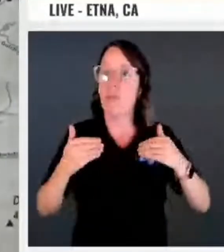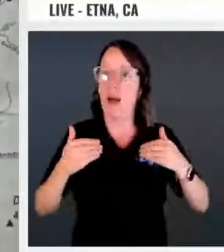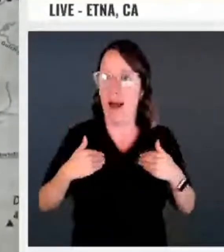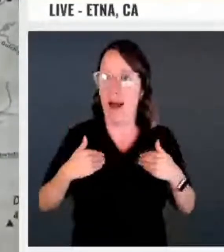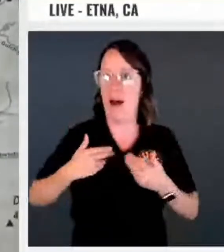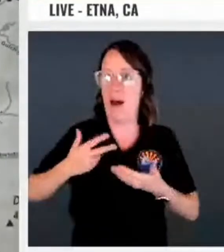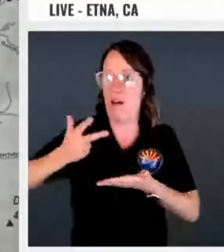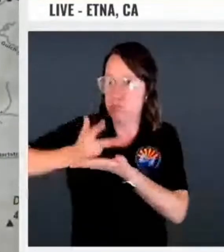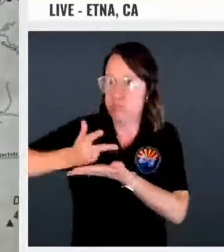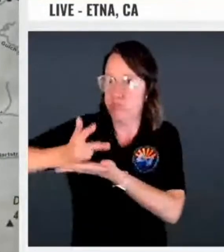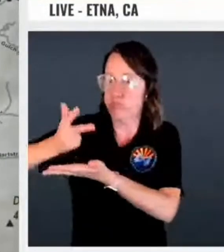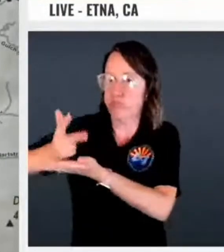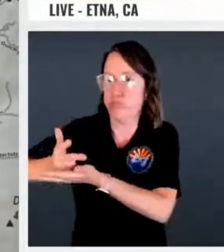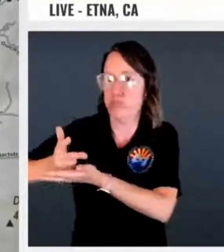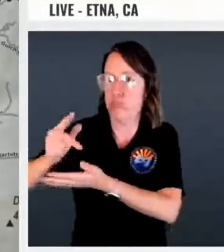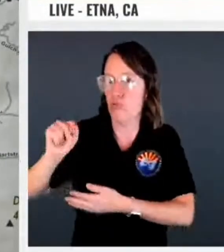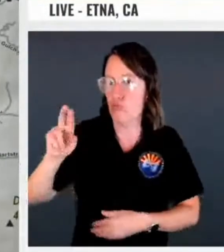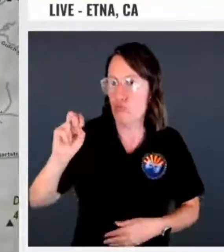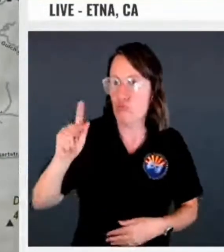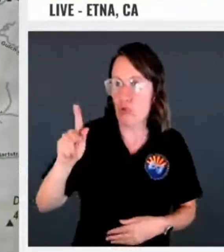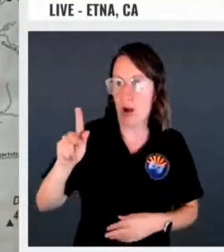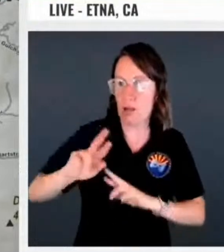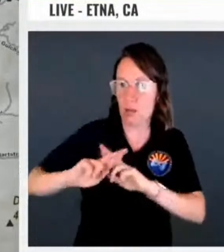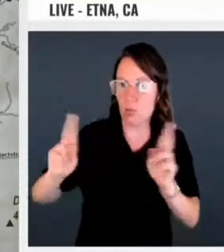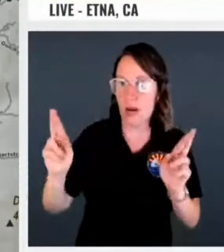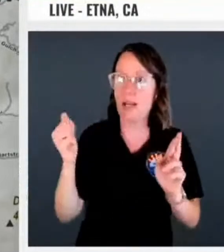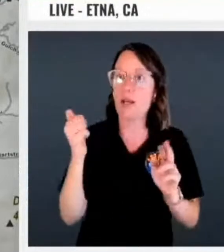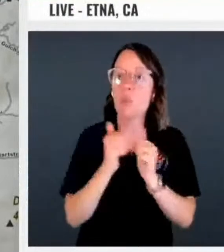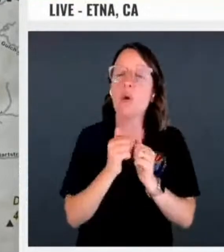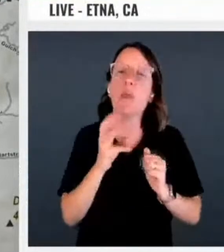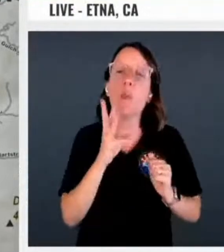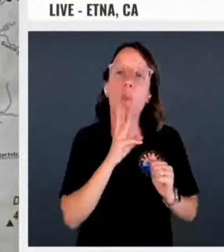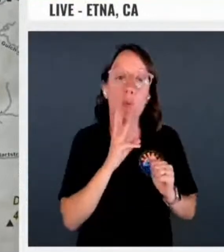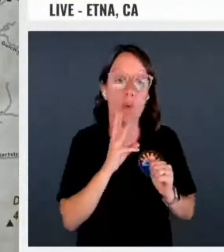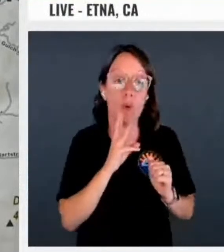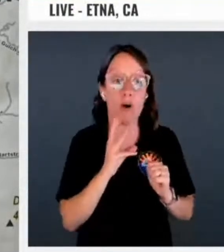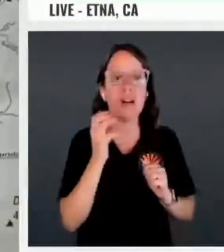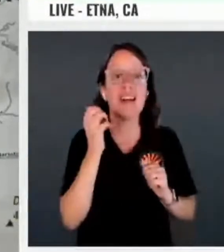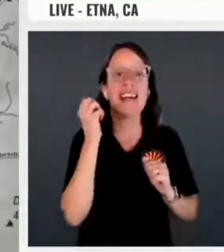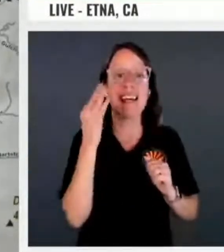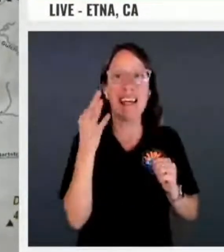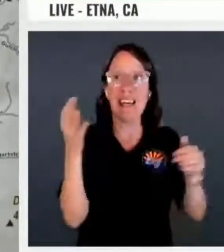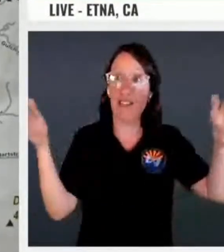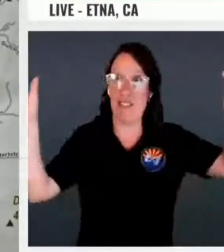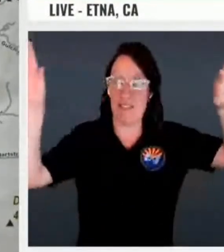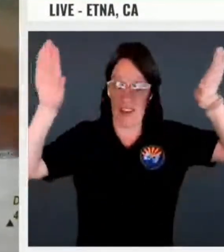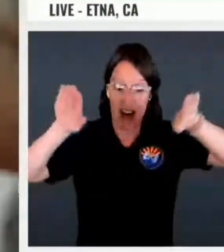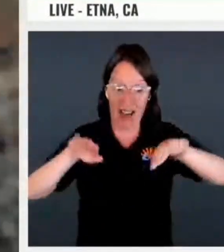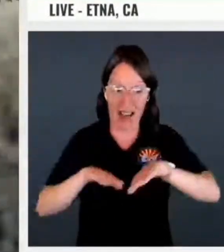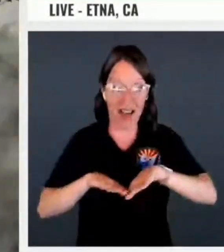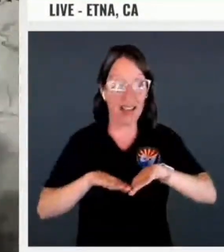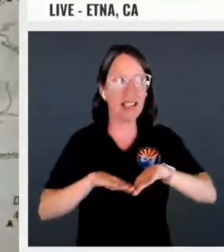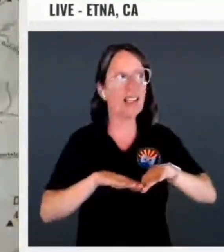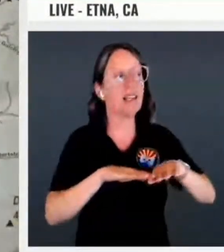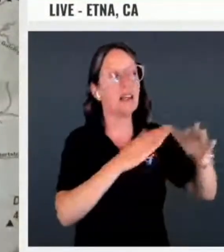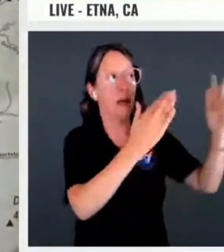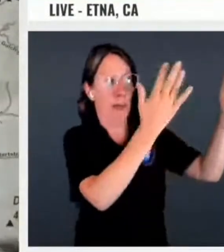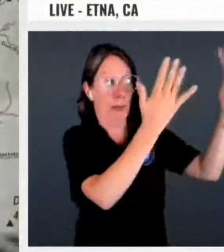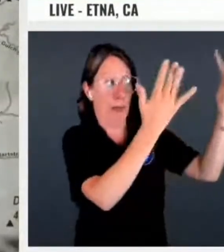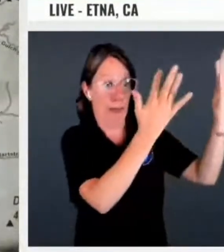That way, if in the event this does come out into the valley, we have our firefighters that are battling the fire, and then we